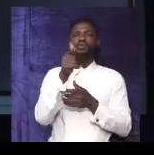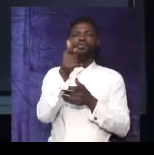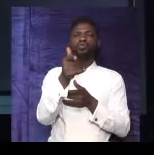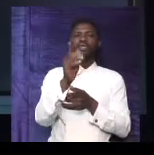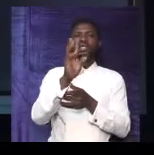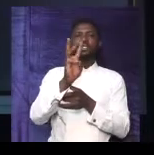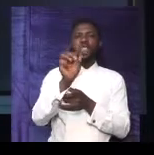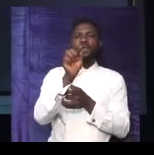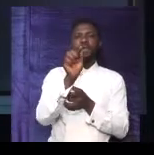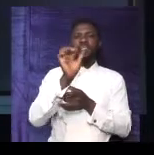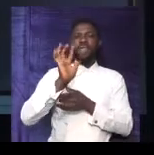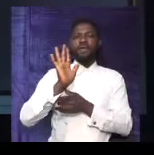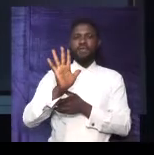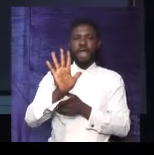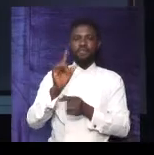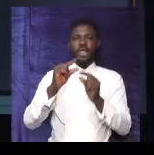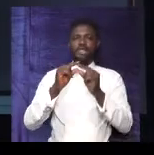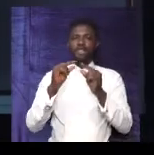have